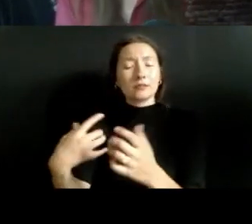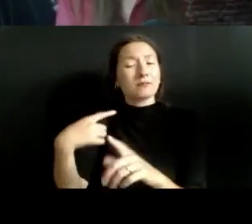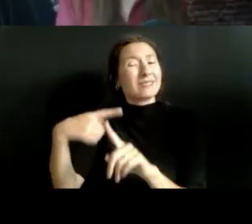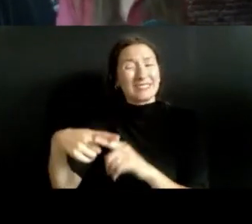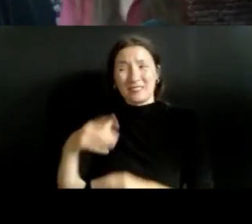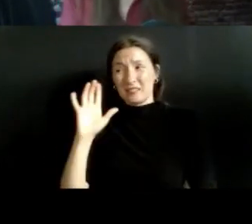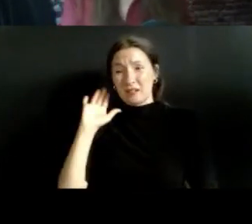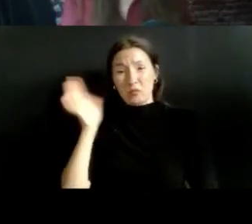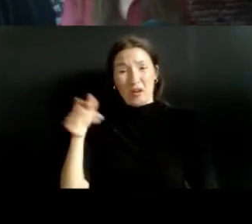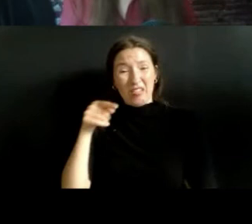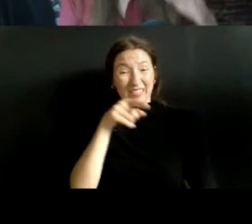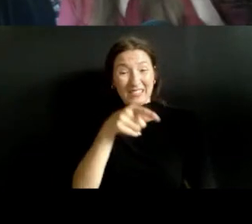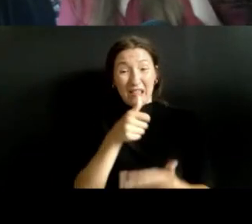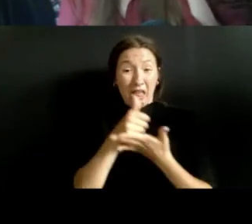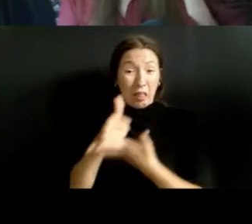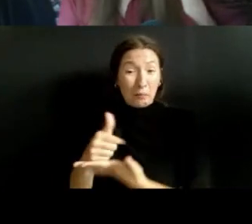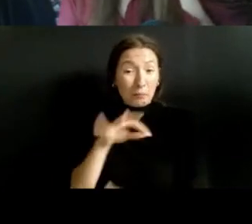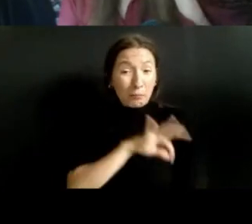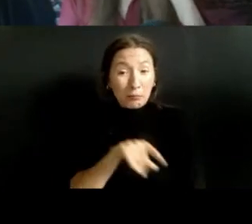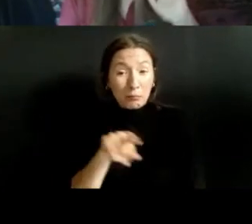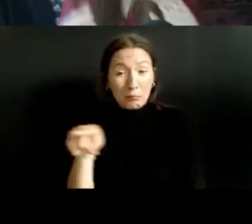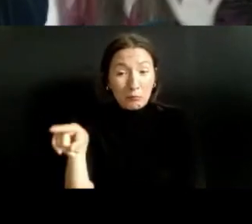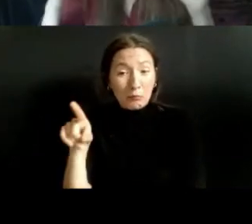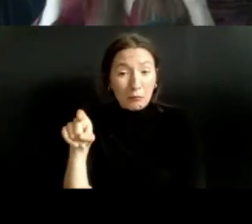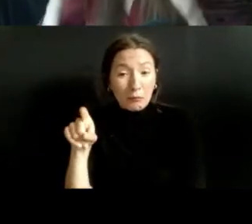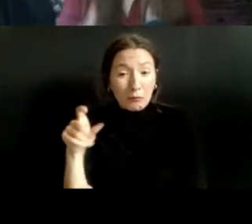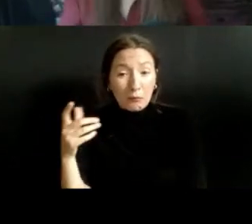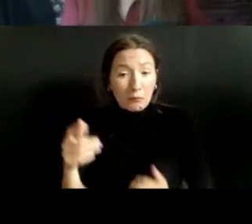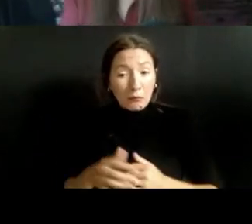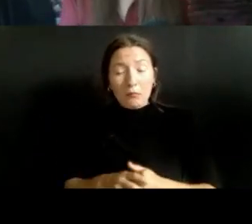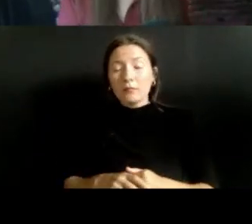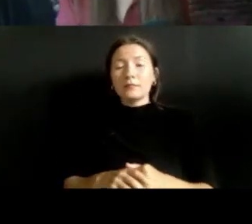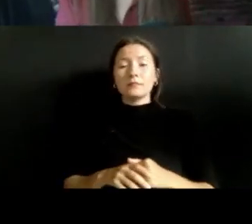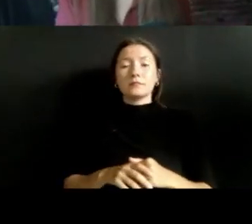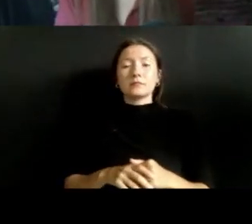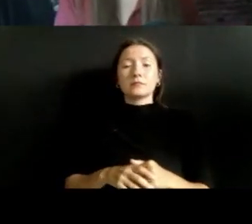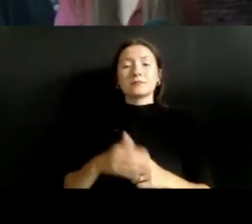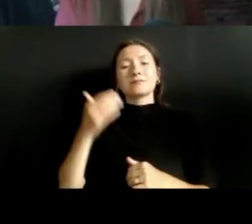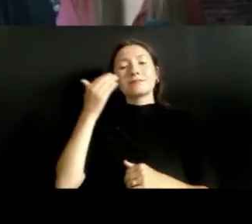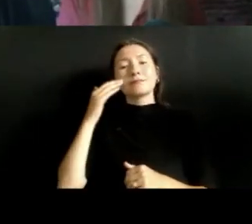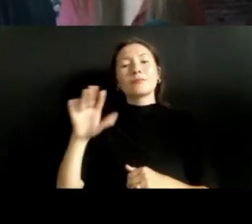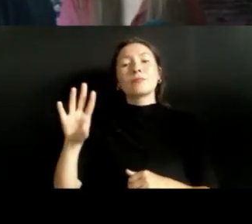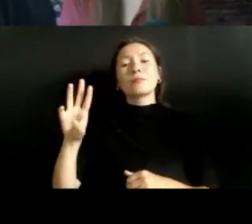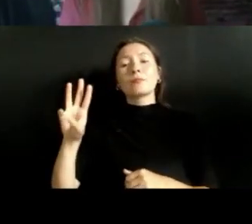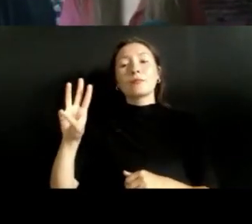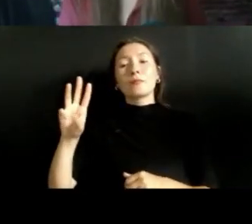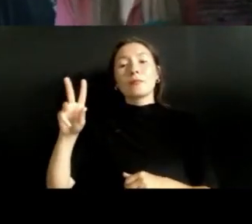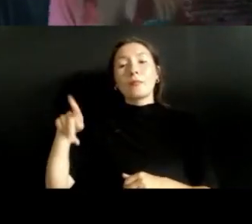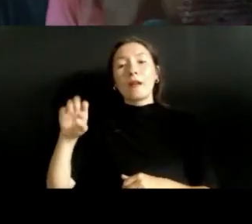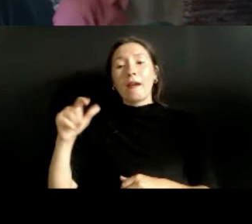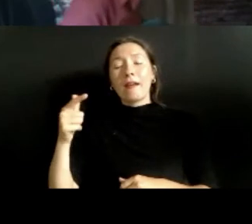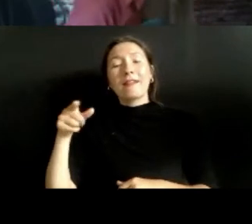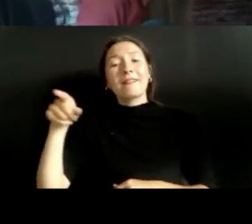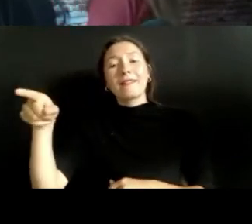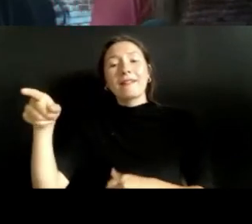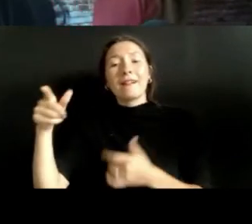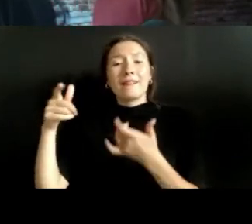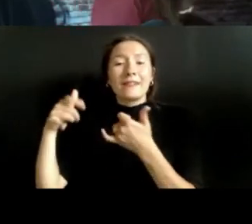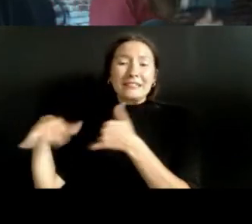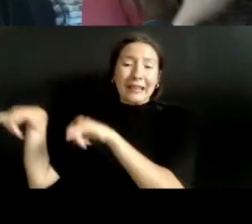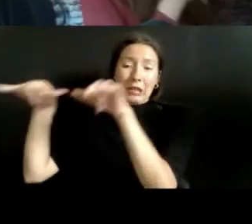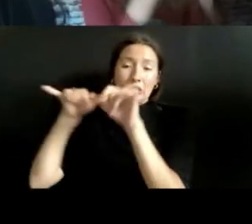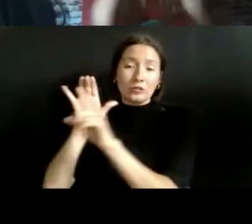the WCAG standards up one side and down the other, but shameless plug for Susie's book. I'm so excited to dive into Susie's